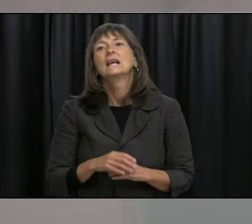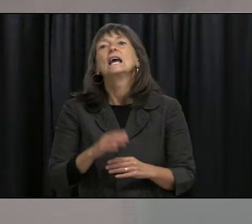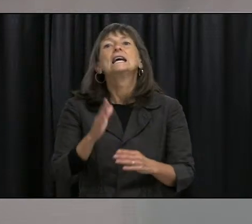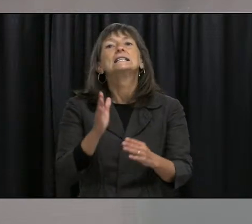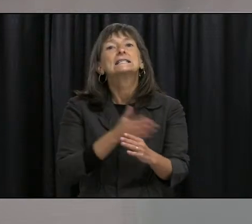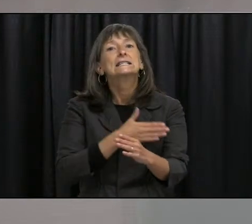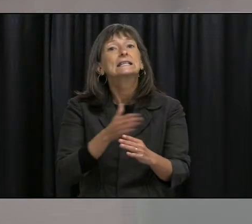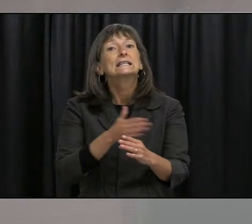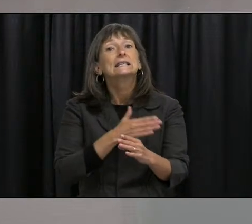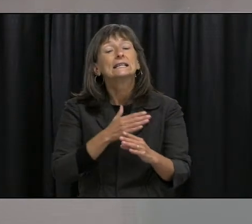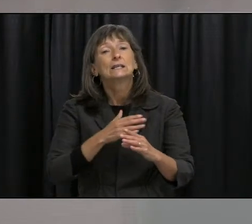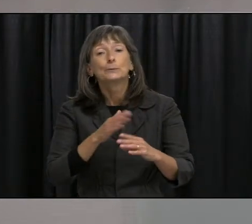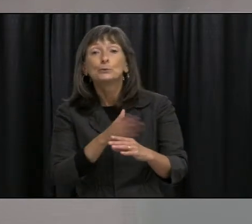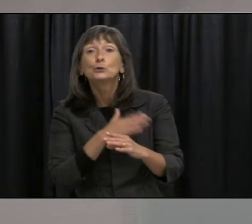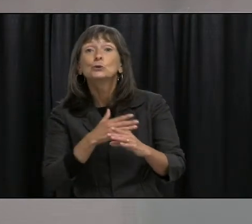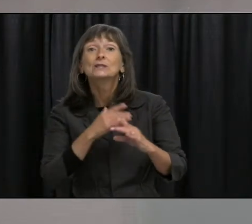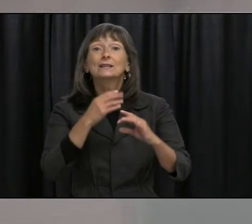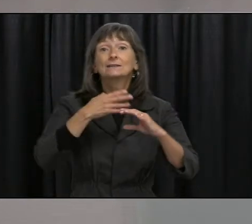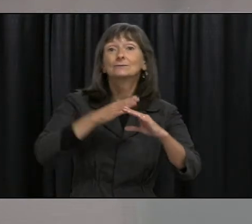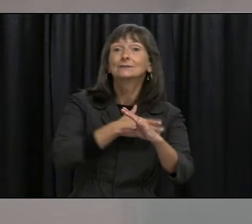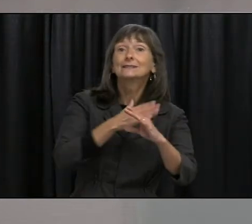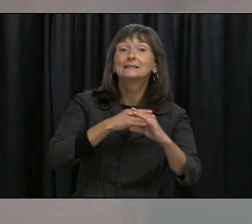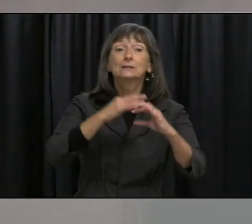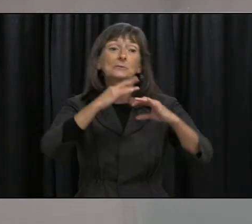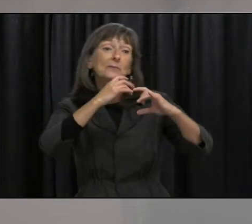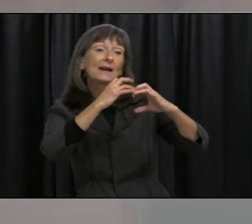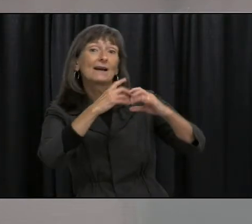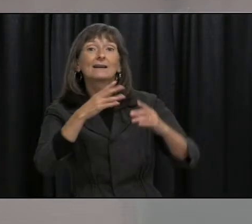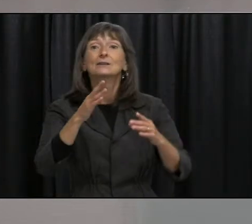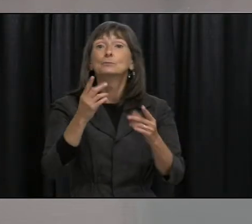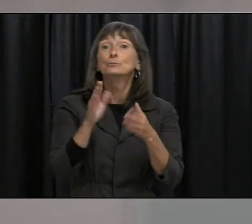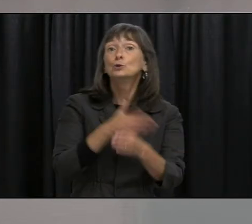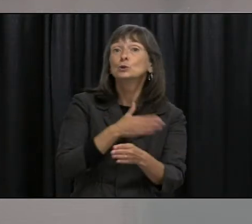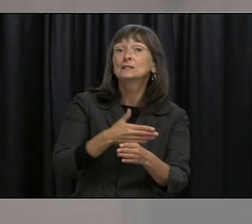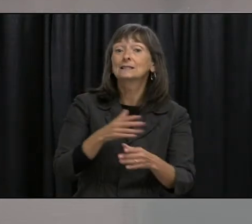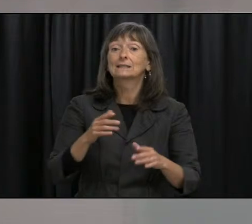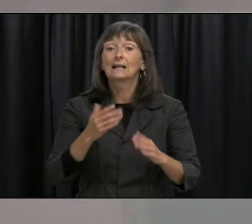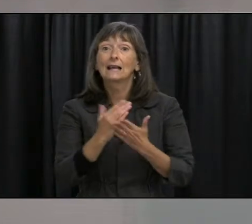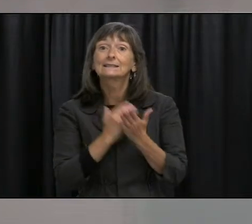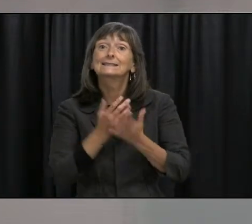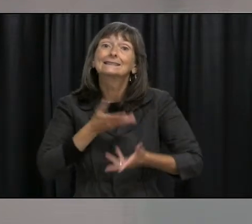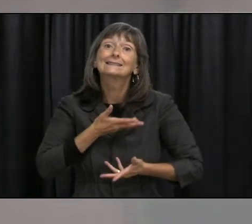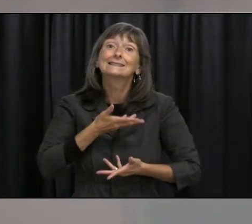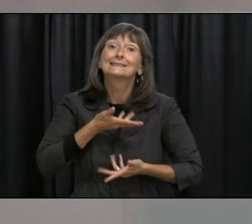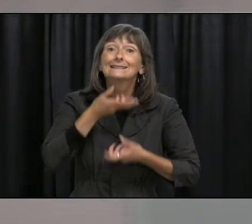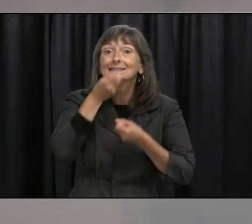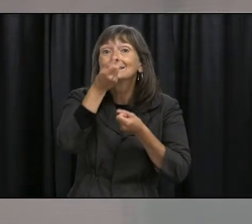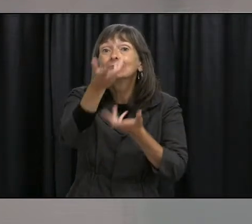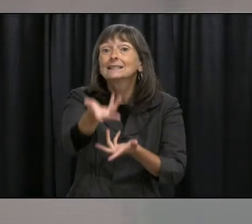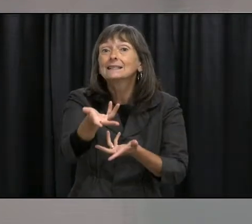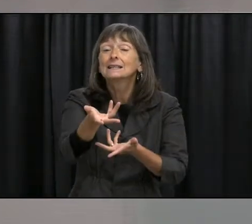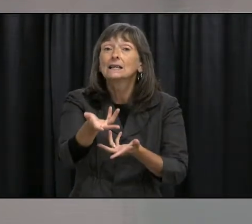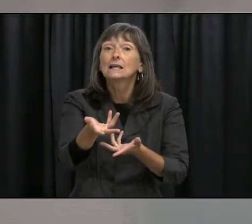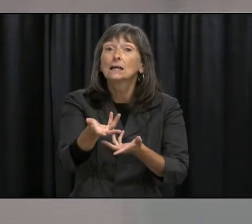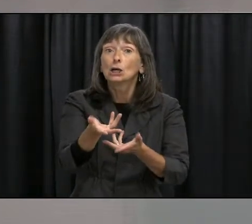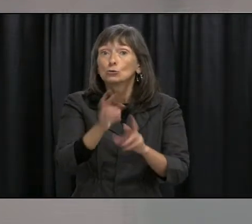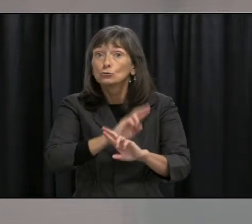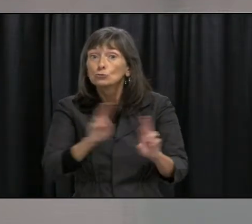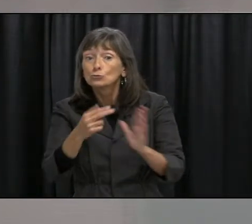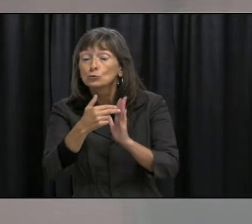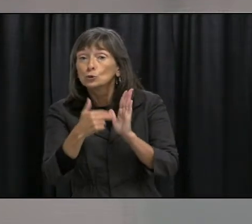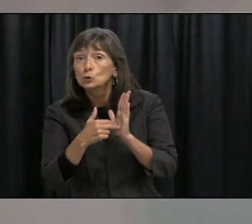reopening next week. Are those ready? And if not, are they